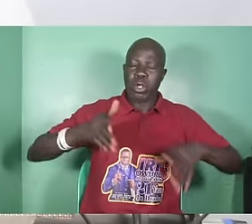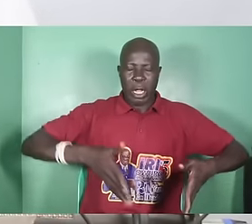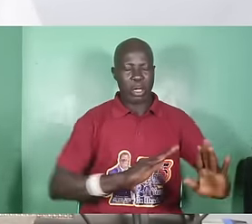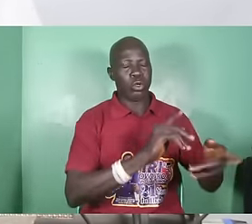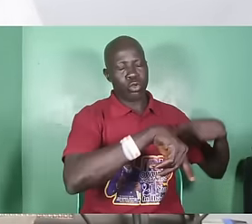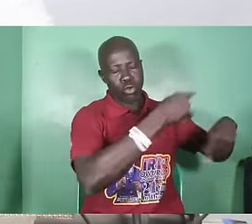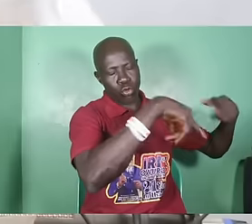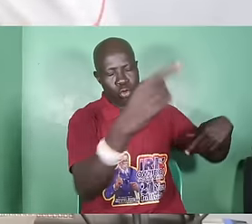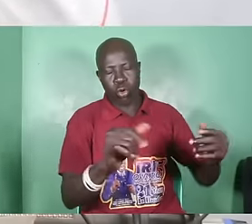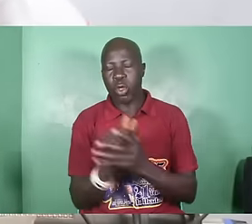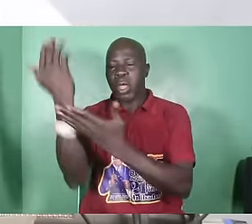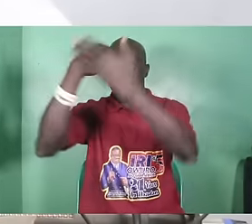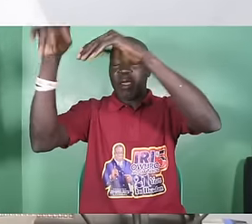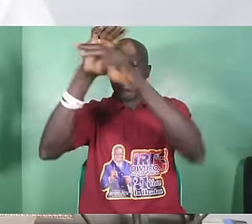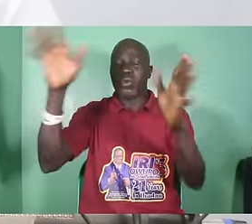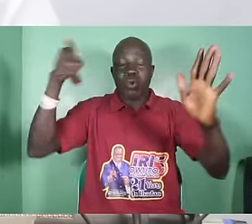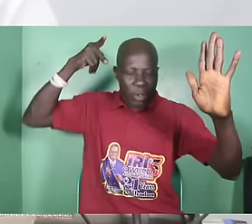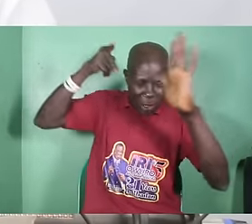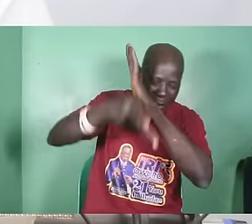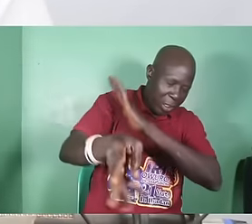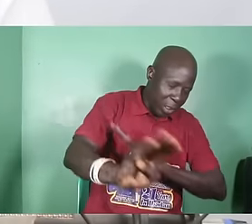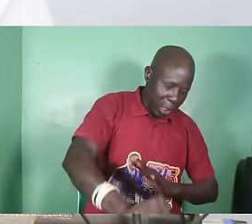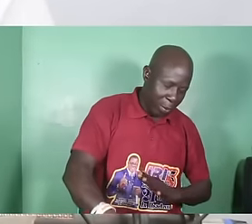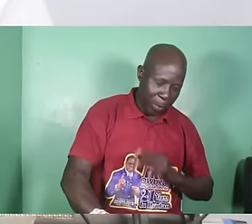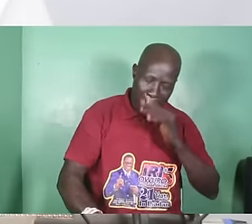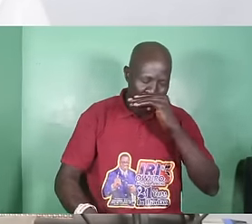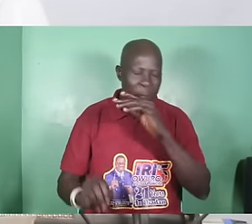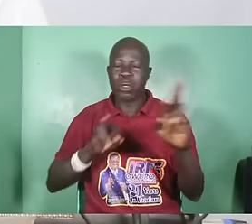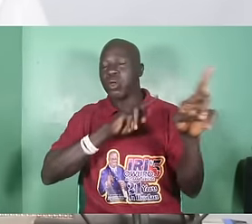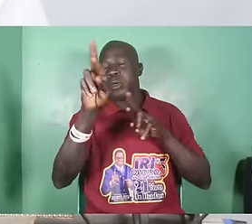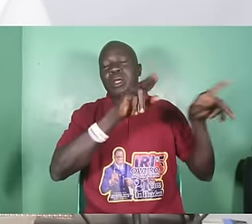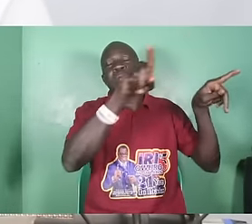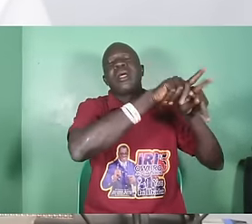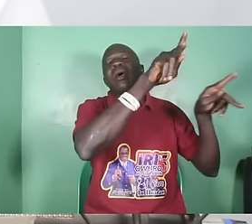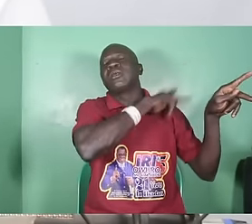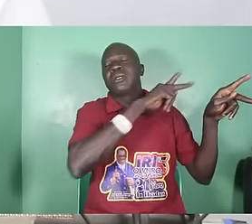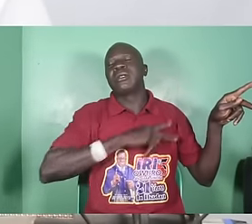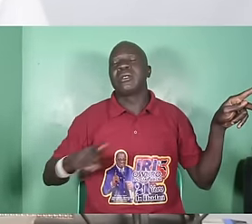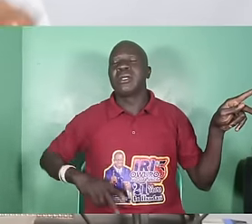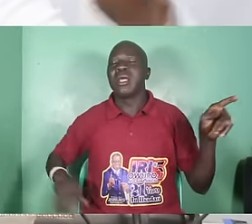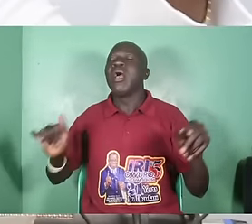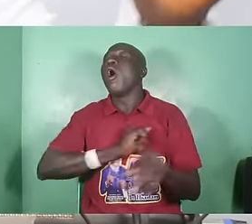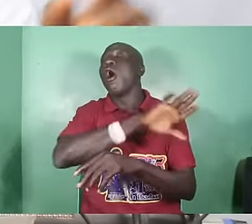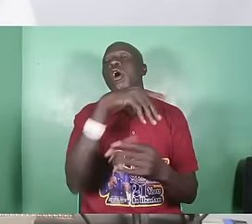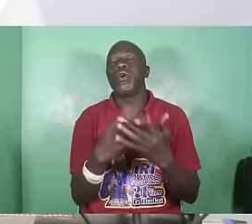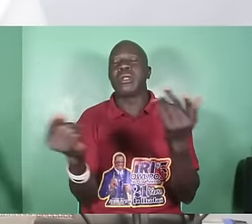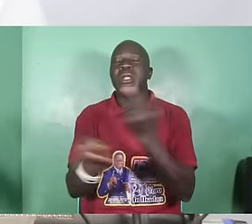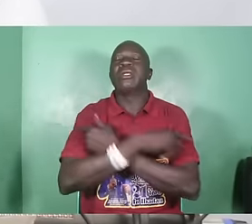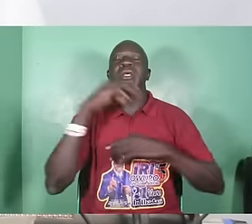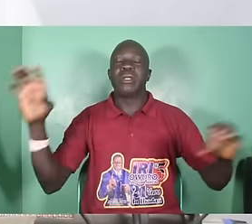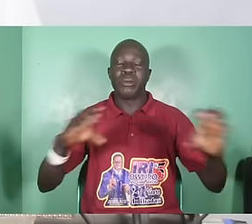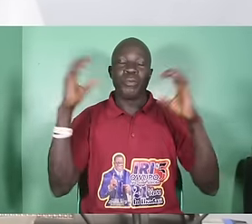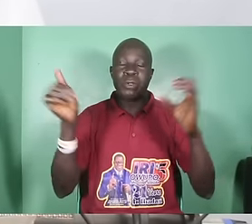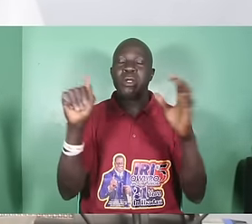so allow you to go. Oh, Amen. Then we will kill them. Oh, that's Sebioba. Amen. Also, the